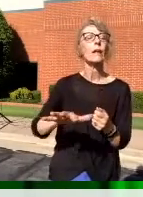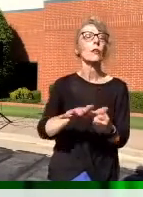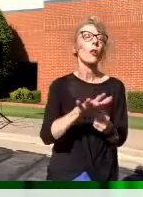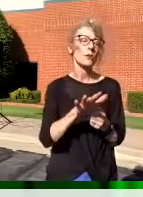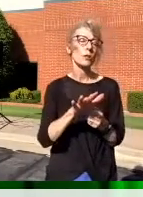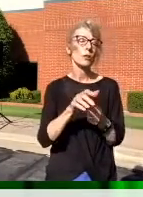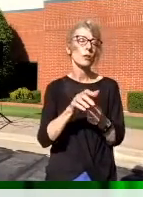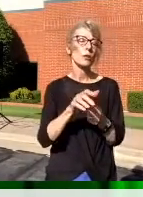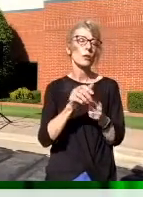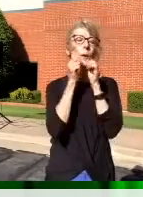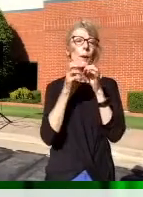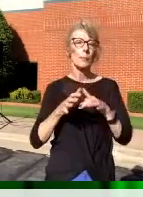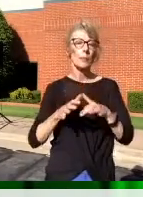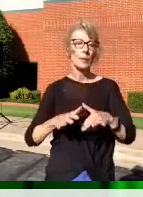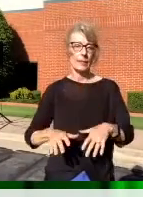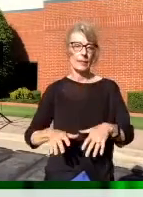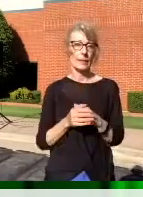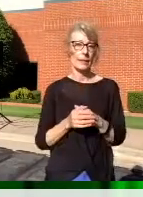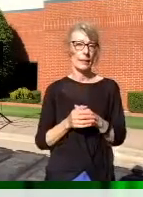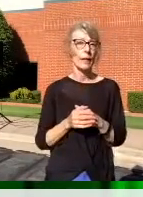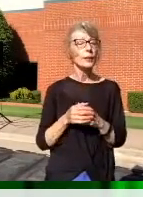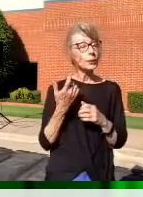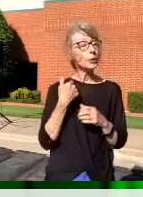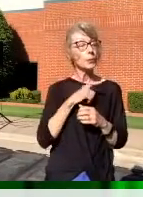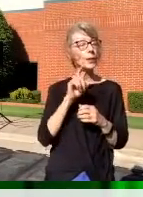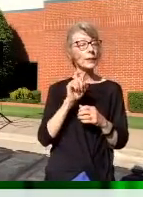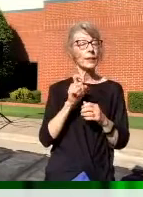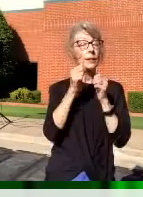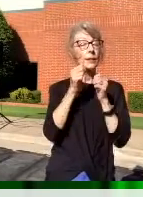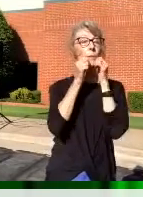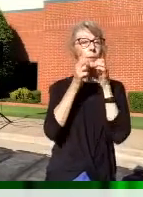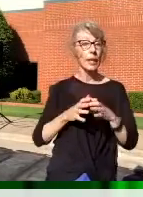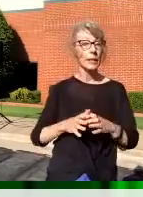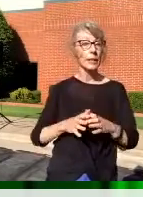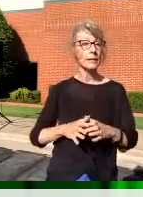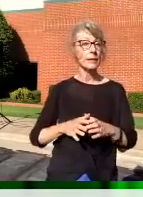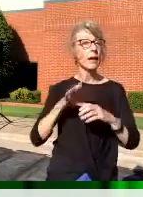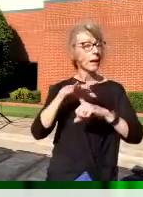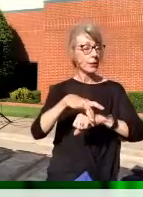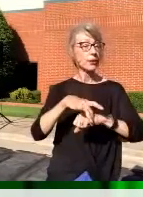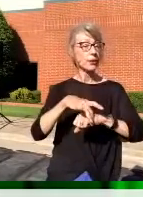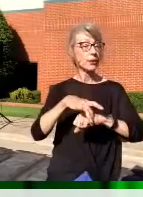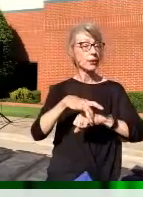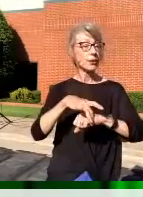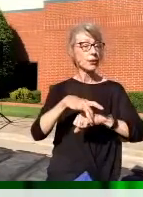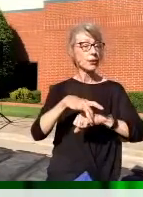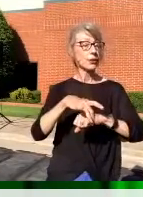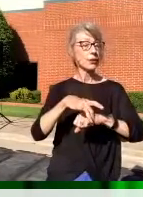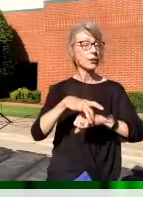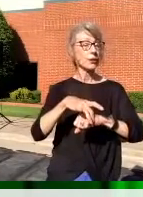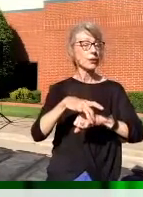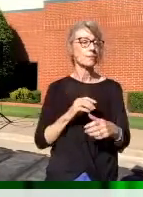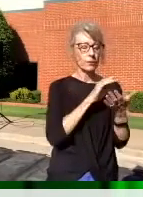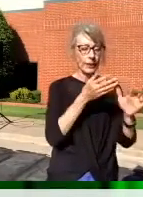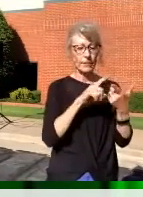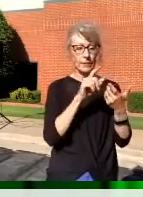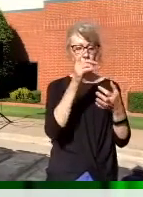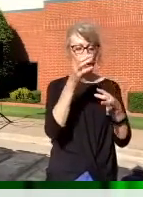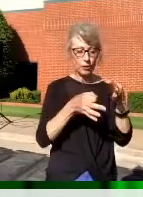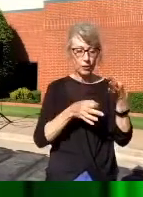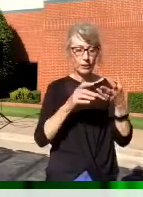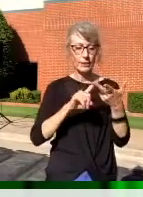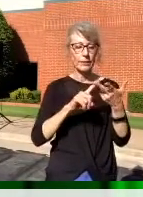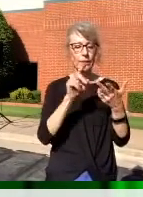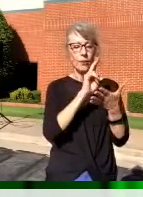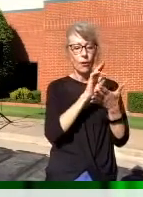it was supposed to bless the planet. So we've got forgiveness, we've got justice, we've got holiness, we've got ecological blessing. Here's number 5,